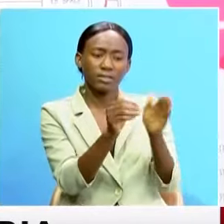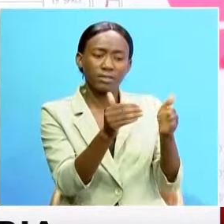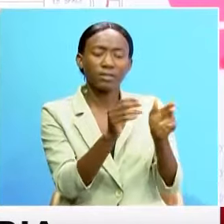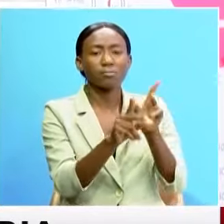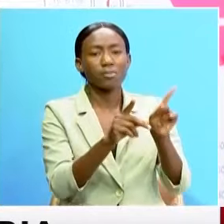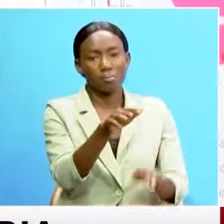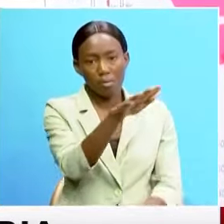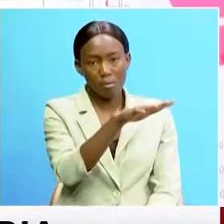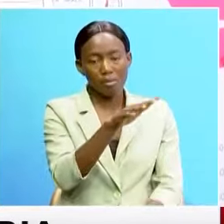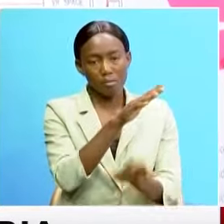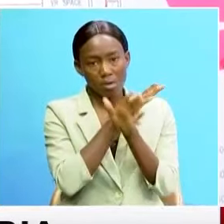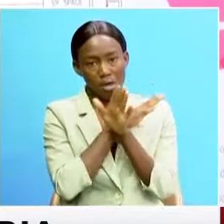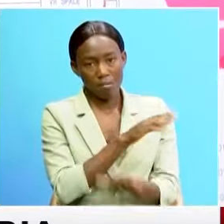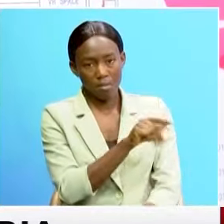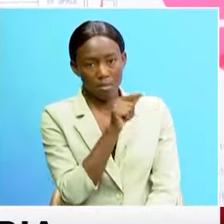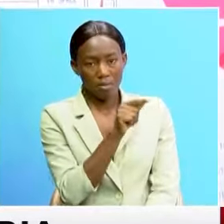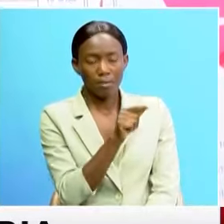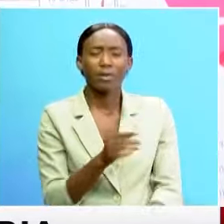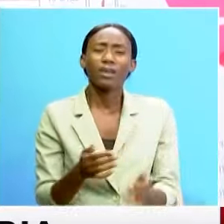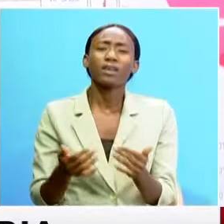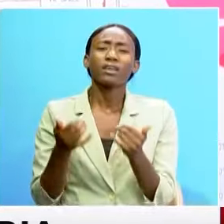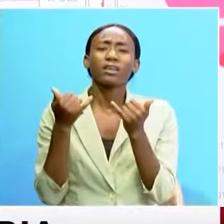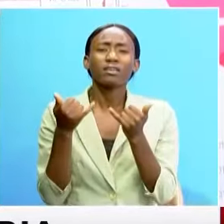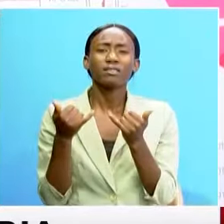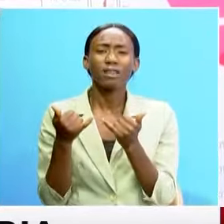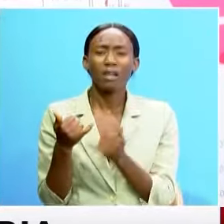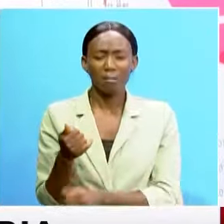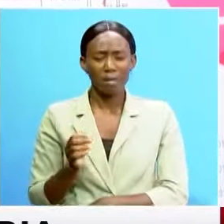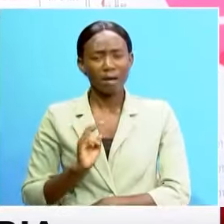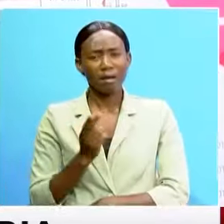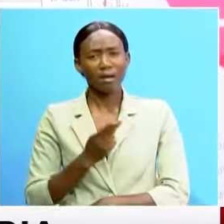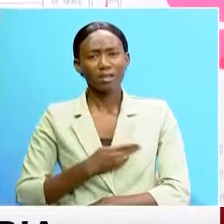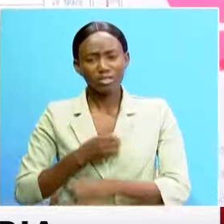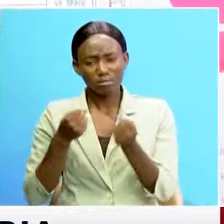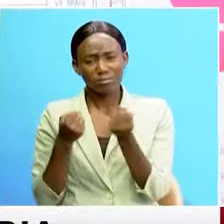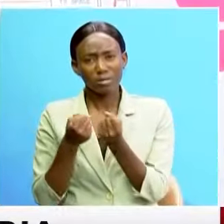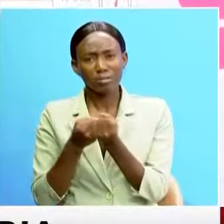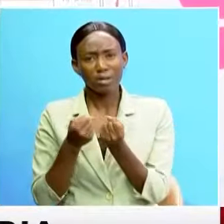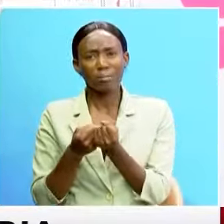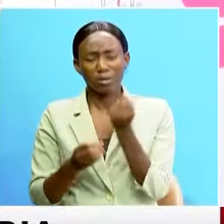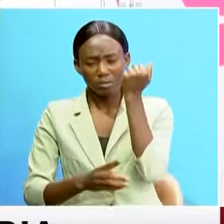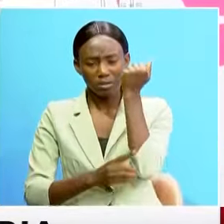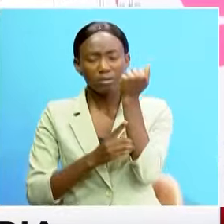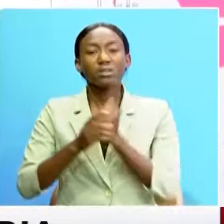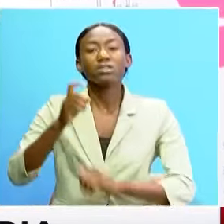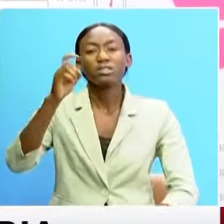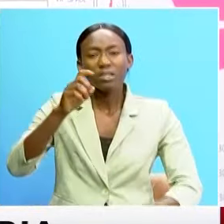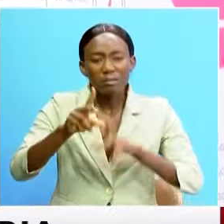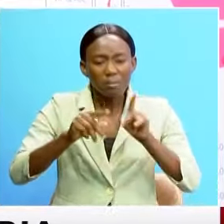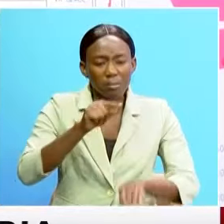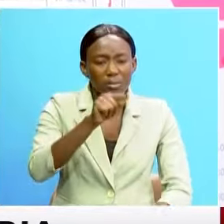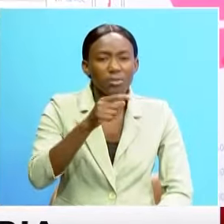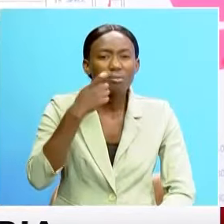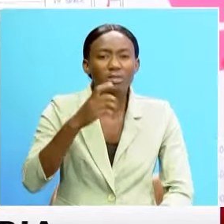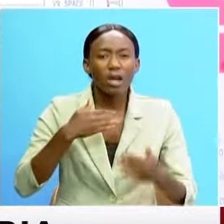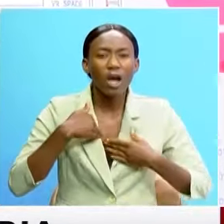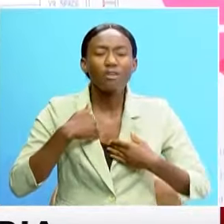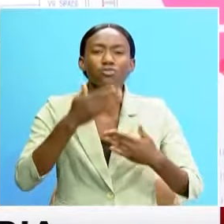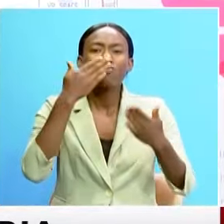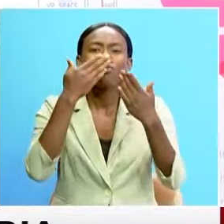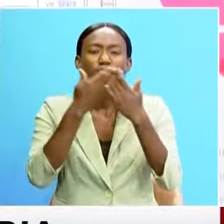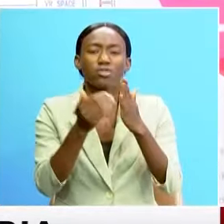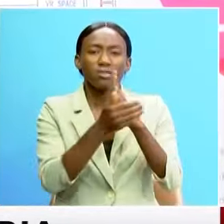very self-evident that to foster development, you need your own people to be equipped with the right skills to advance